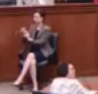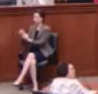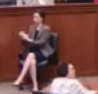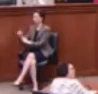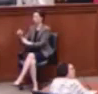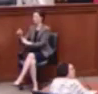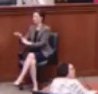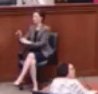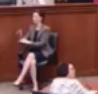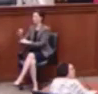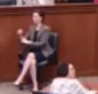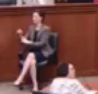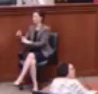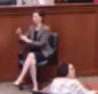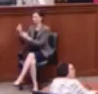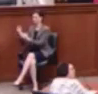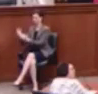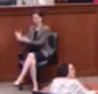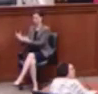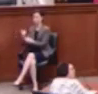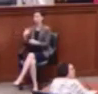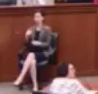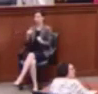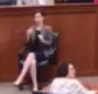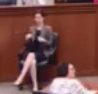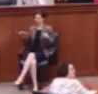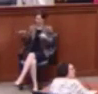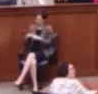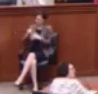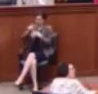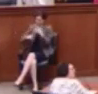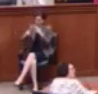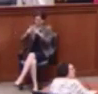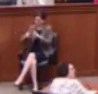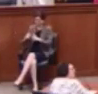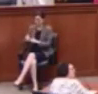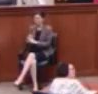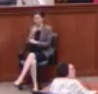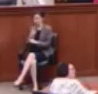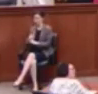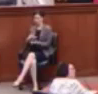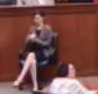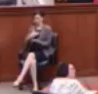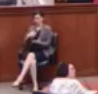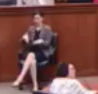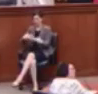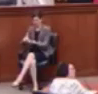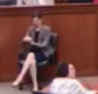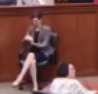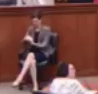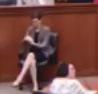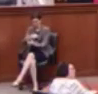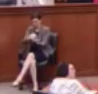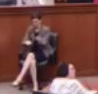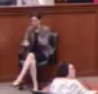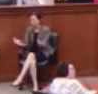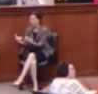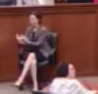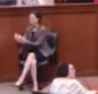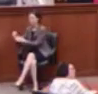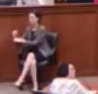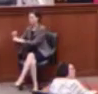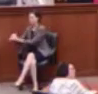market information and that we do a comprehensive needs assessment to ensure that what we are delivering to students matters in the marketplace.